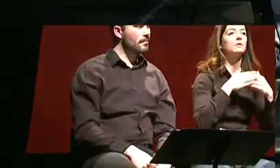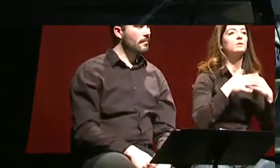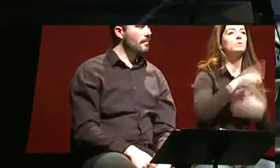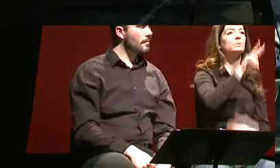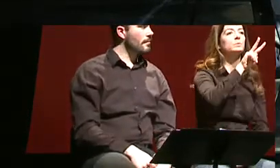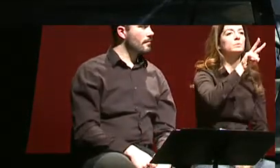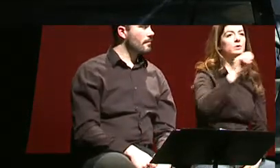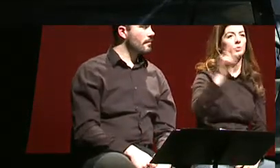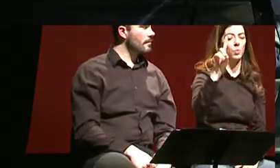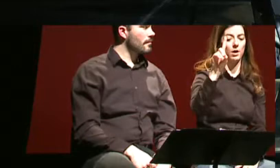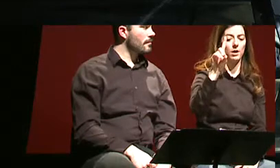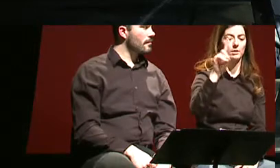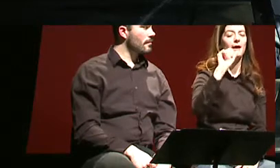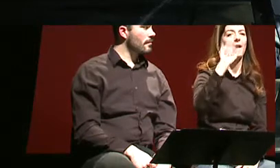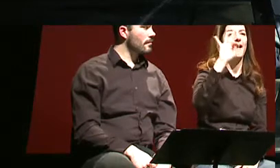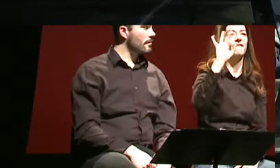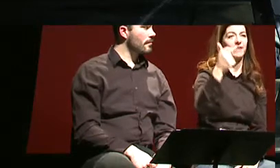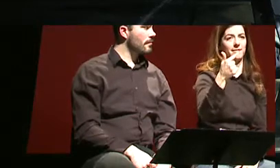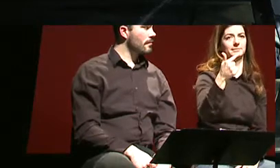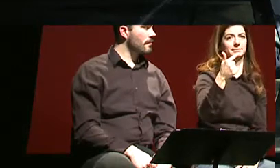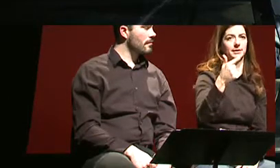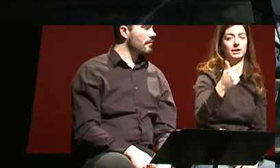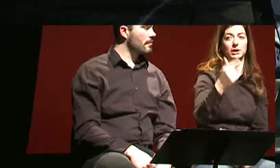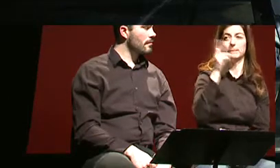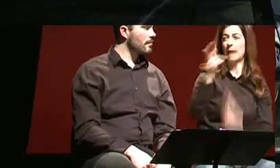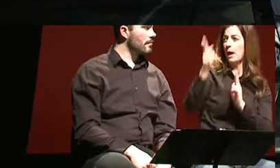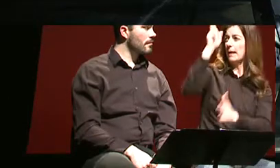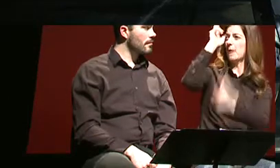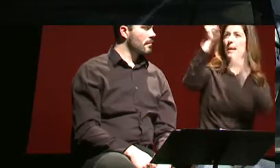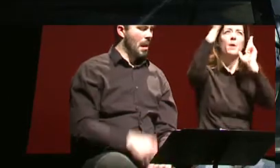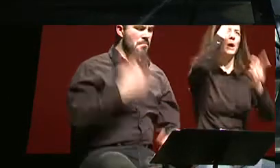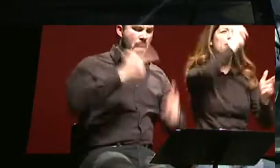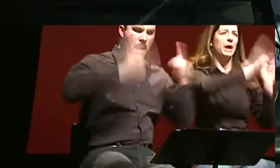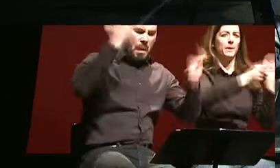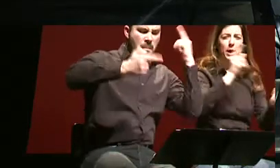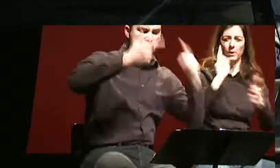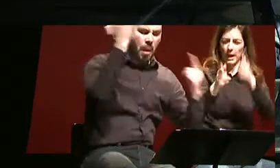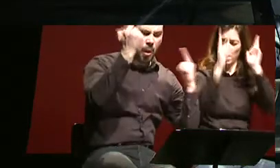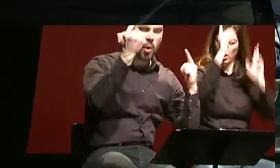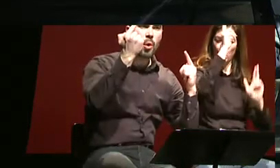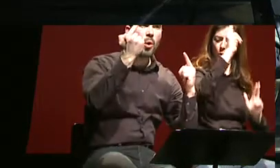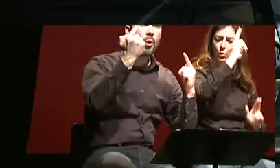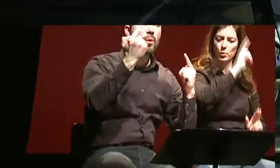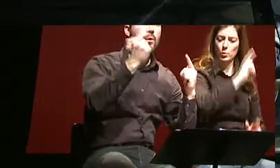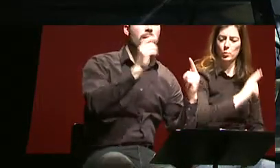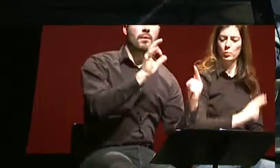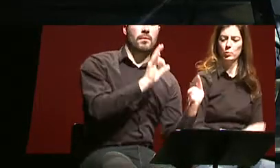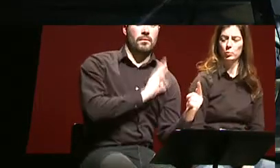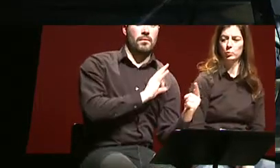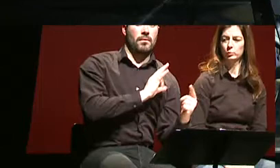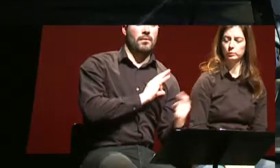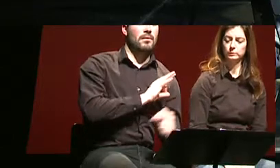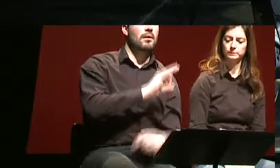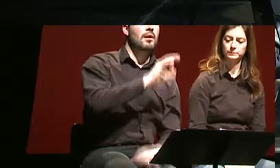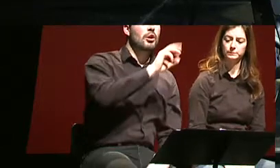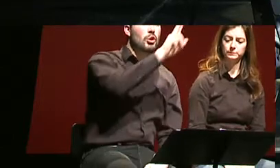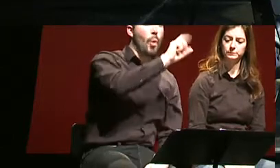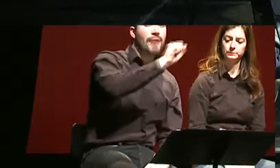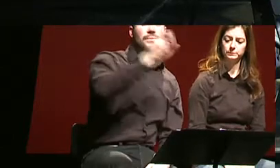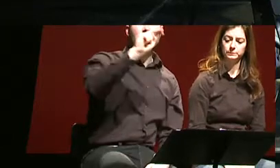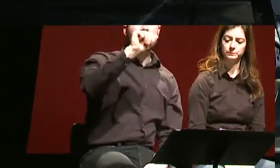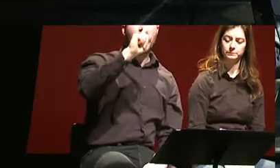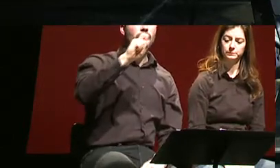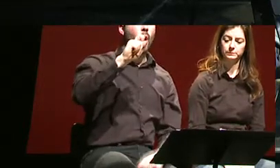2001. Kabul, Afghanistan. Gunfire. Gunfire. Gunfire. Gunfire. Gunfire. U.S. and NATO forces attack the